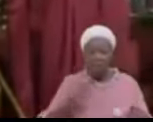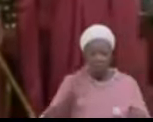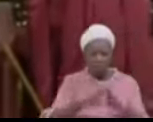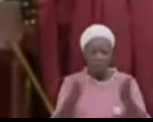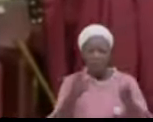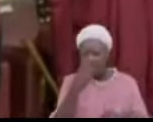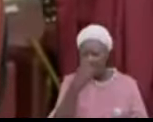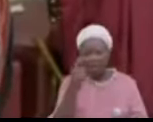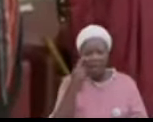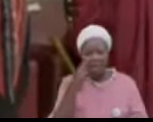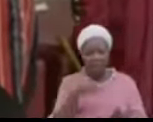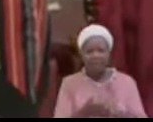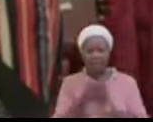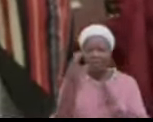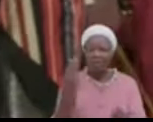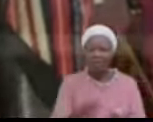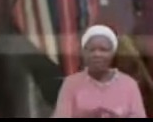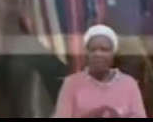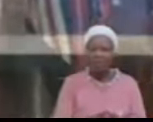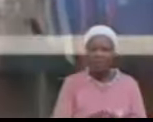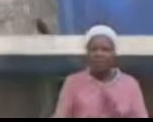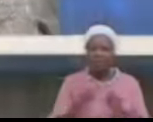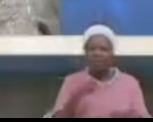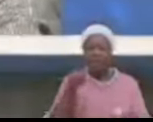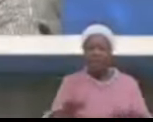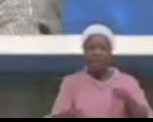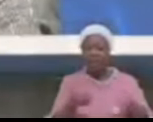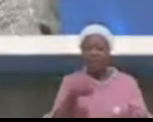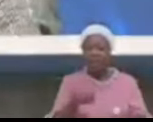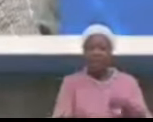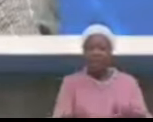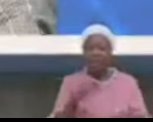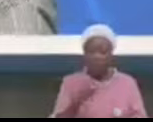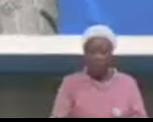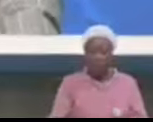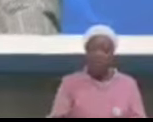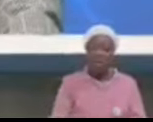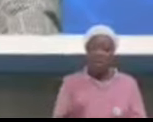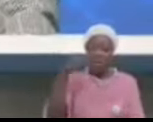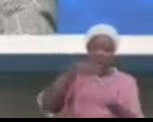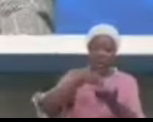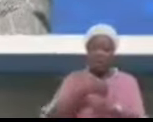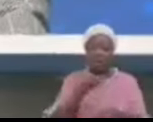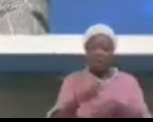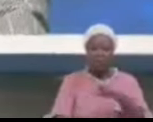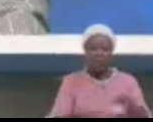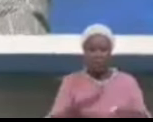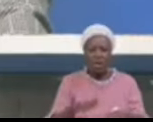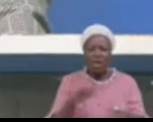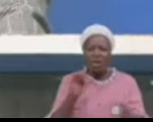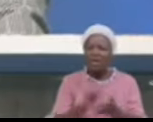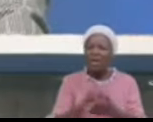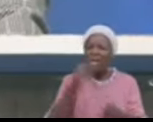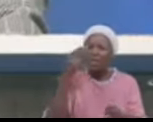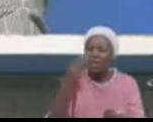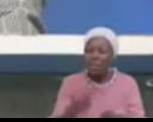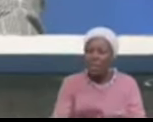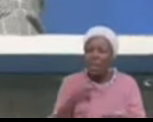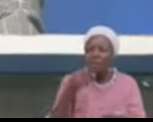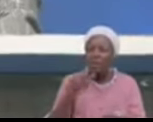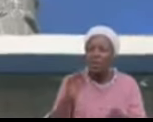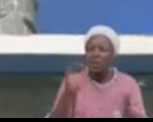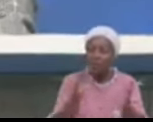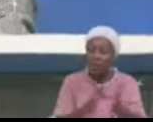eyes. You are lame, the rise up and walk. That name of Jesus is still